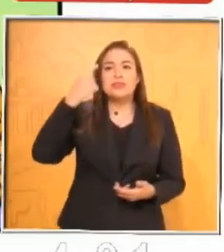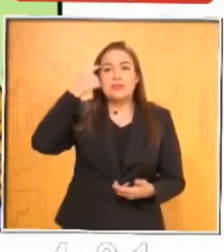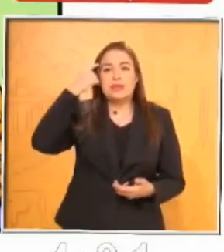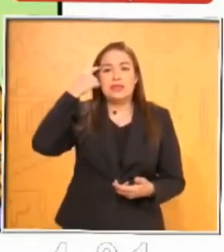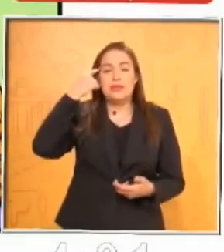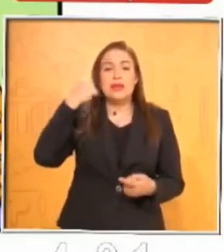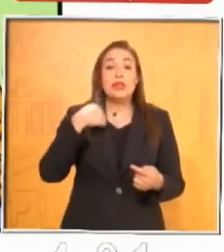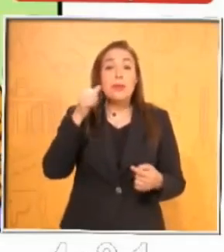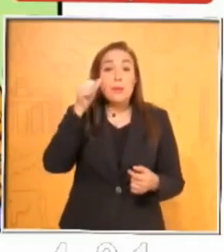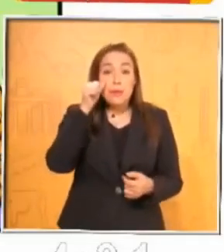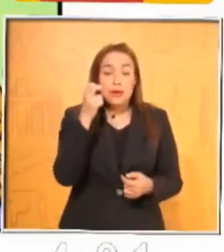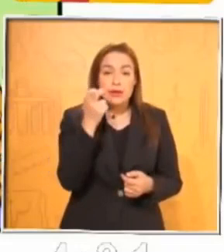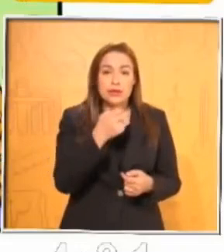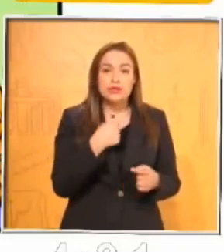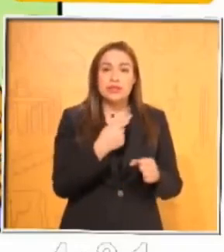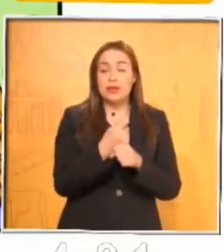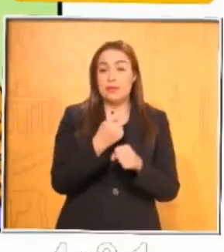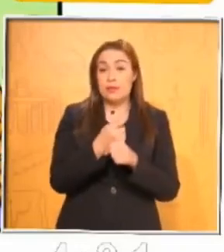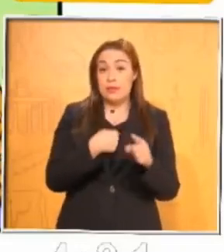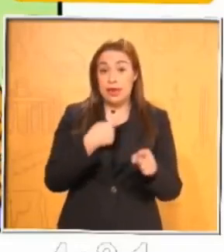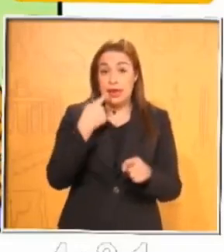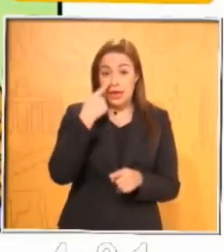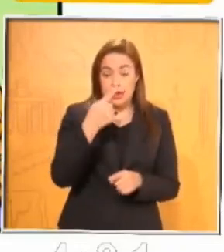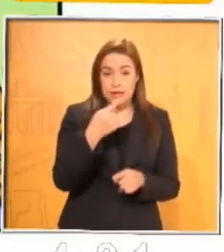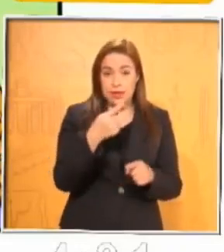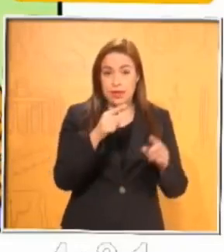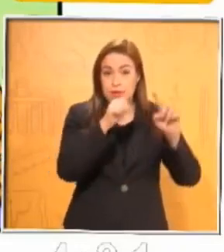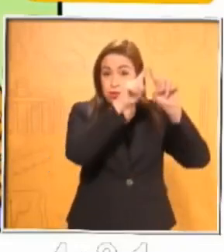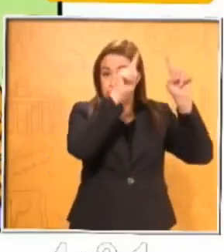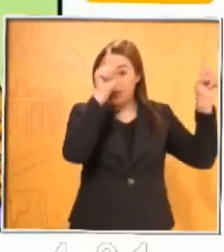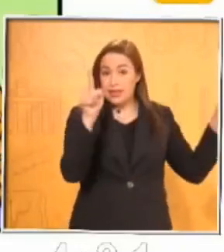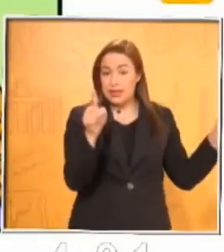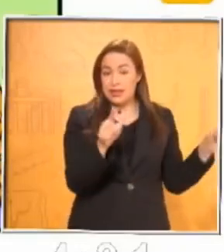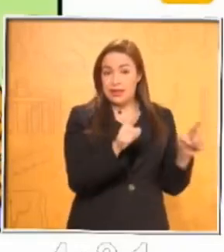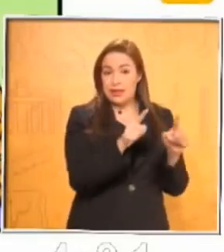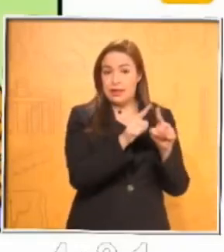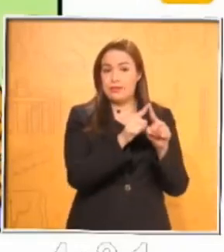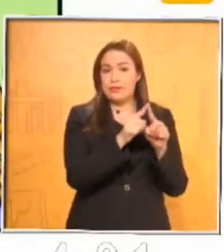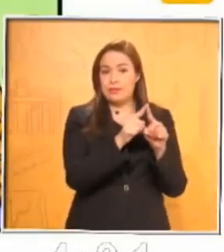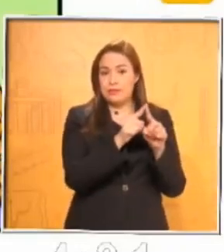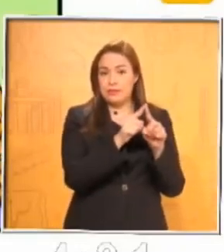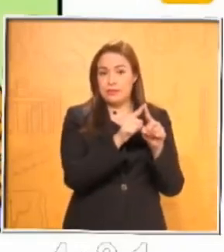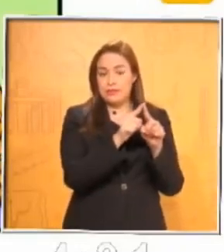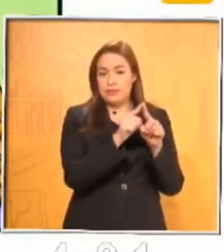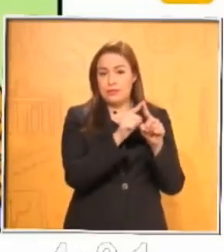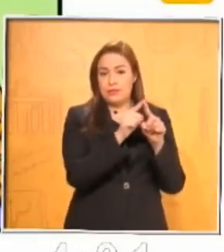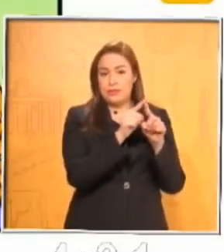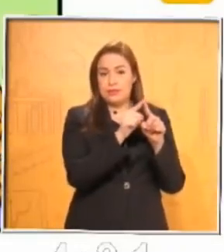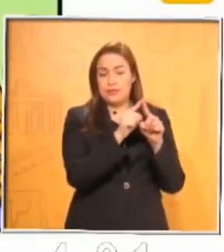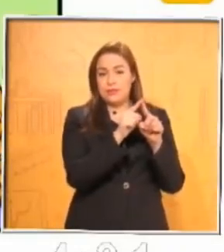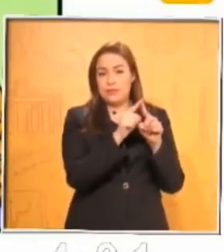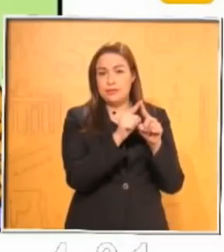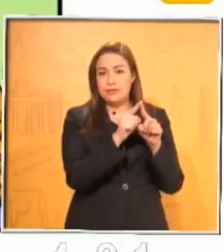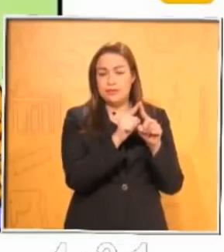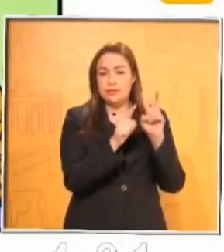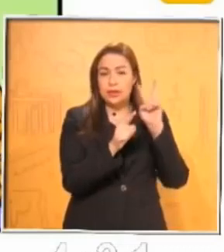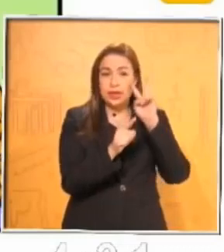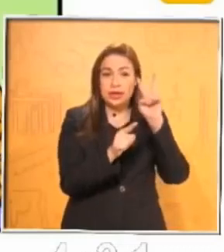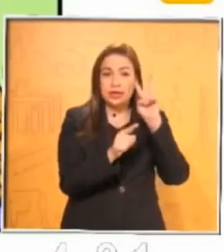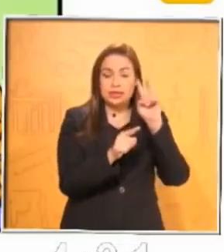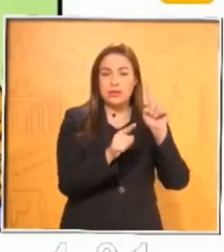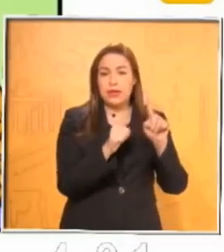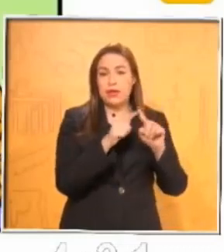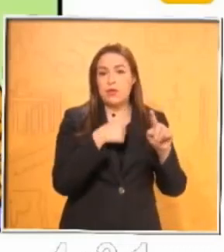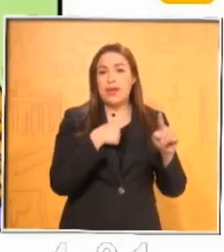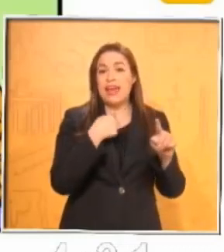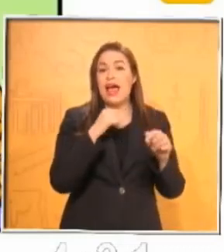bubble. In the first one, we said that the speech balloon is oval, and at the end, the stem points to